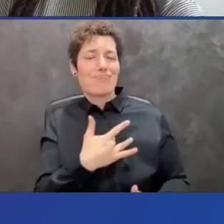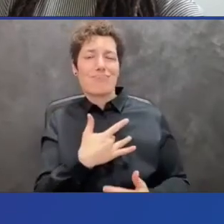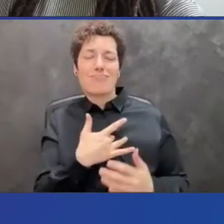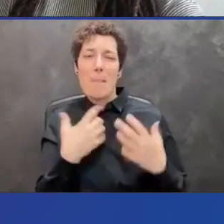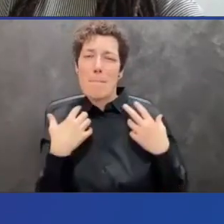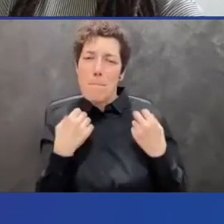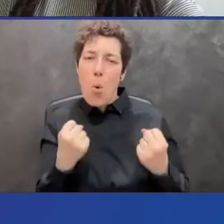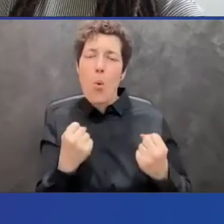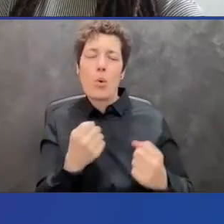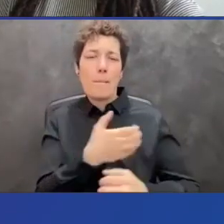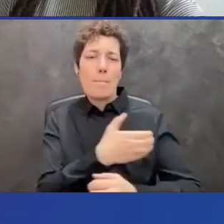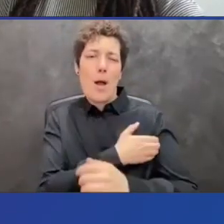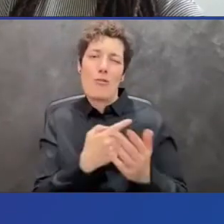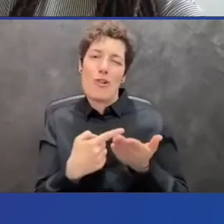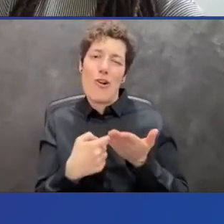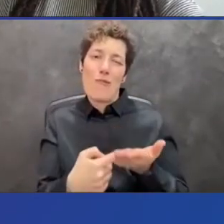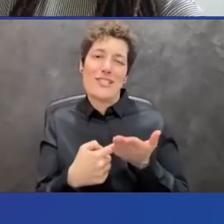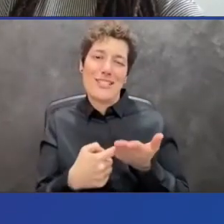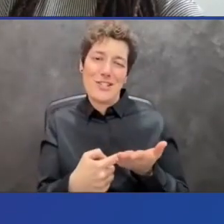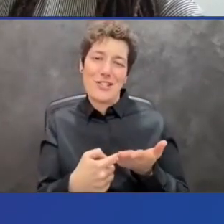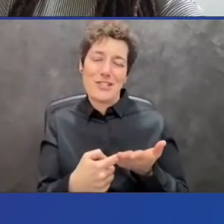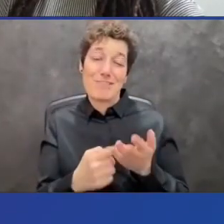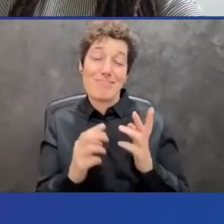bold conversation. I hope we can